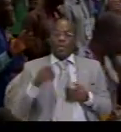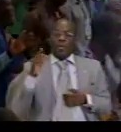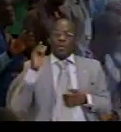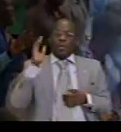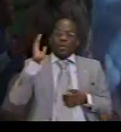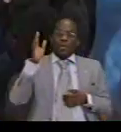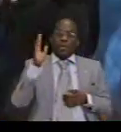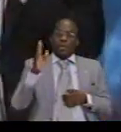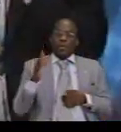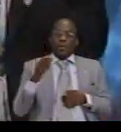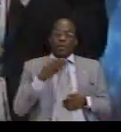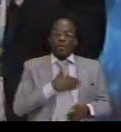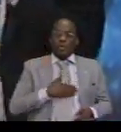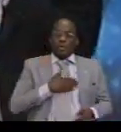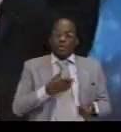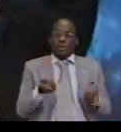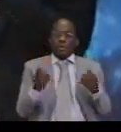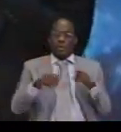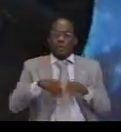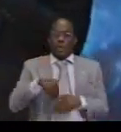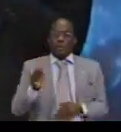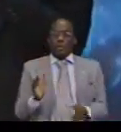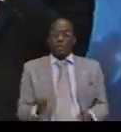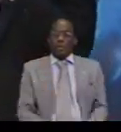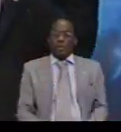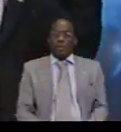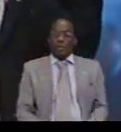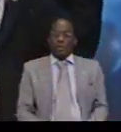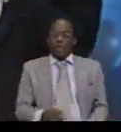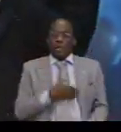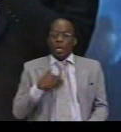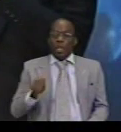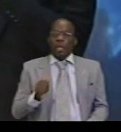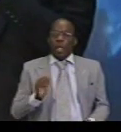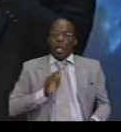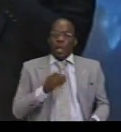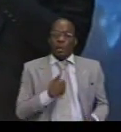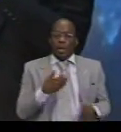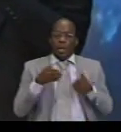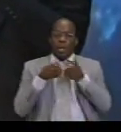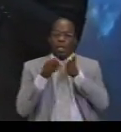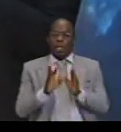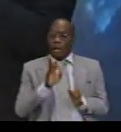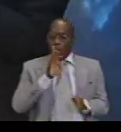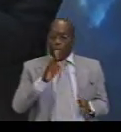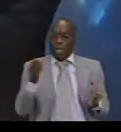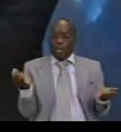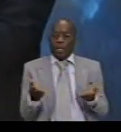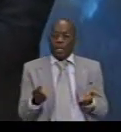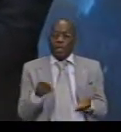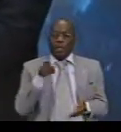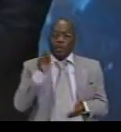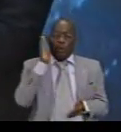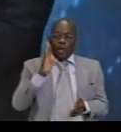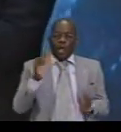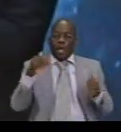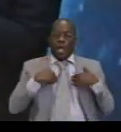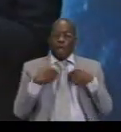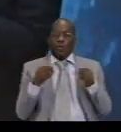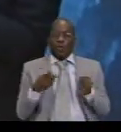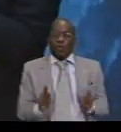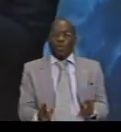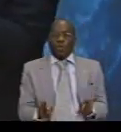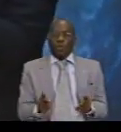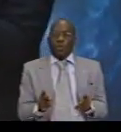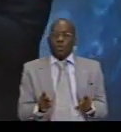please come out. And our leaders are here to receive you. And you will be given the opportunity to